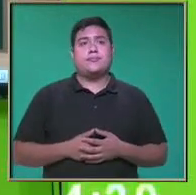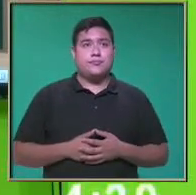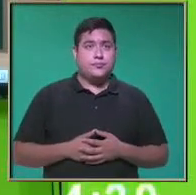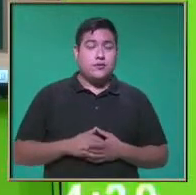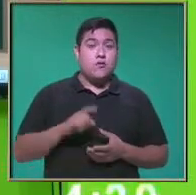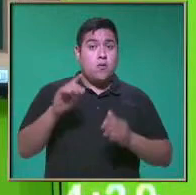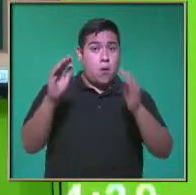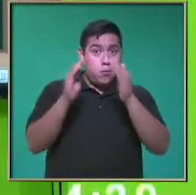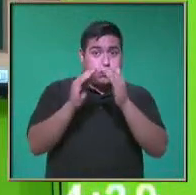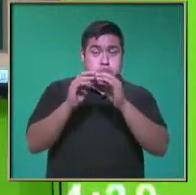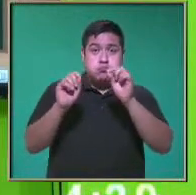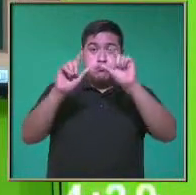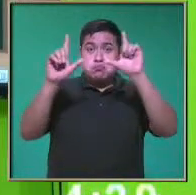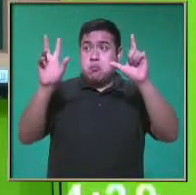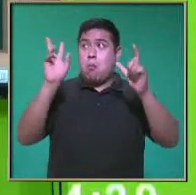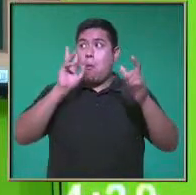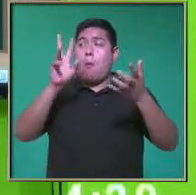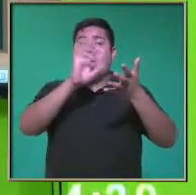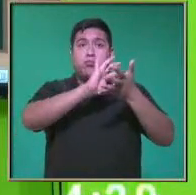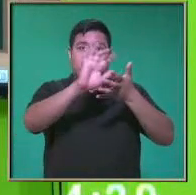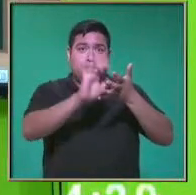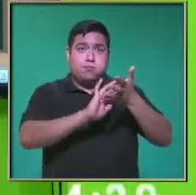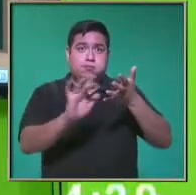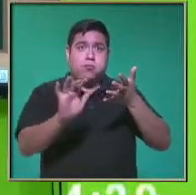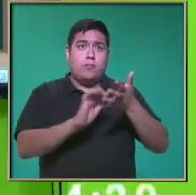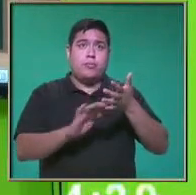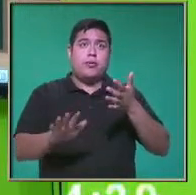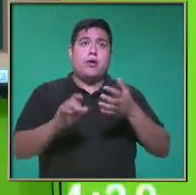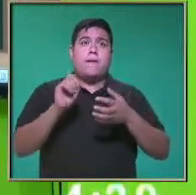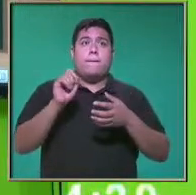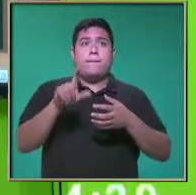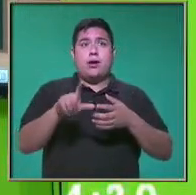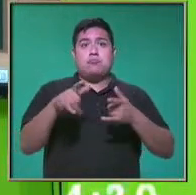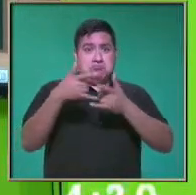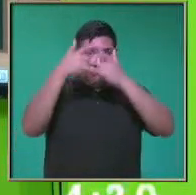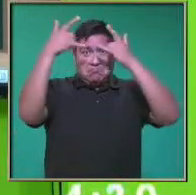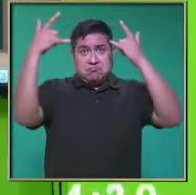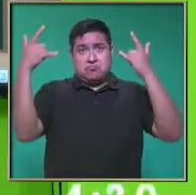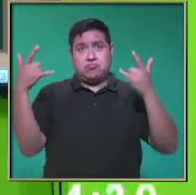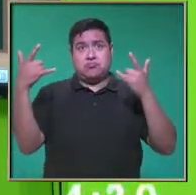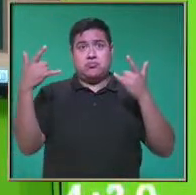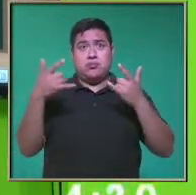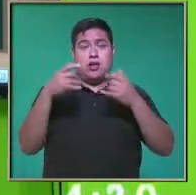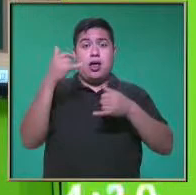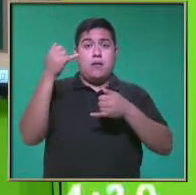casa, aquí en la pantalla. Lo que vamos a proyectar es un texto, también es una fábula, y